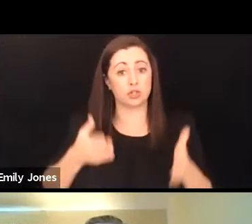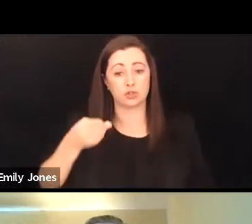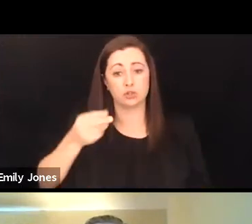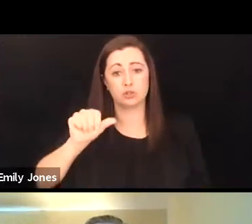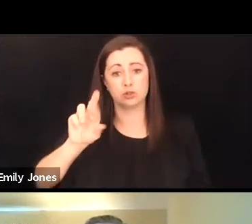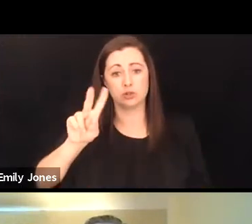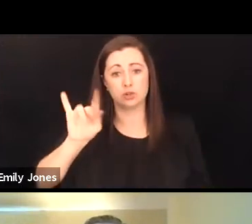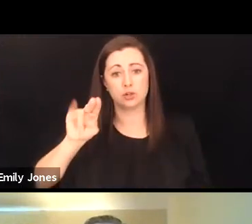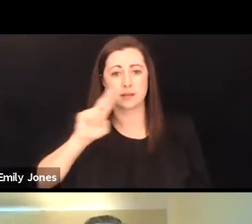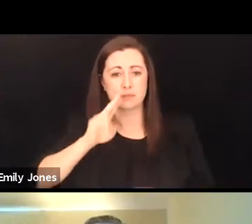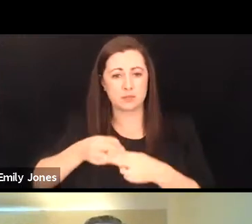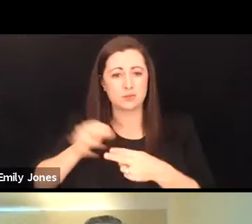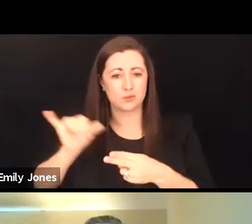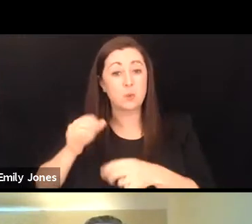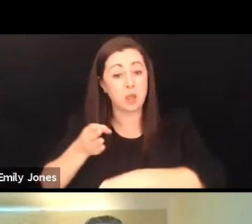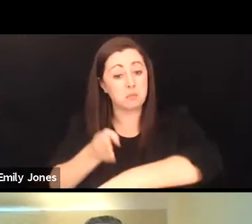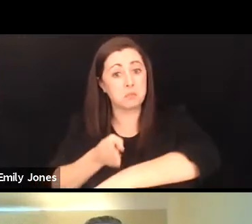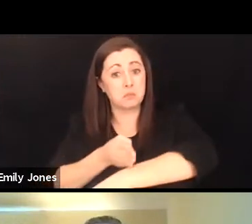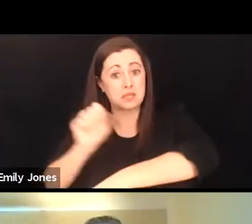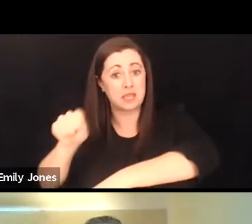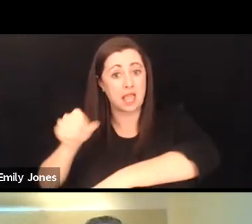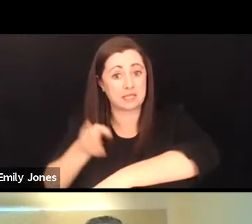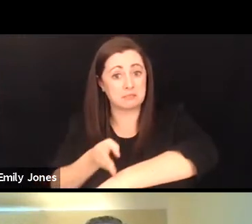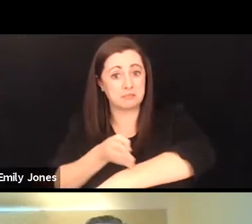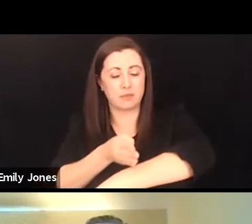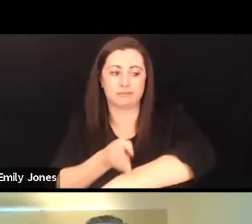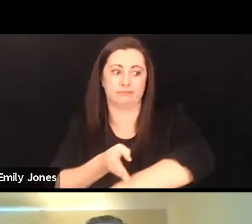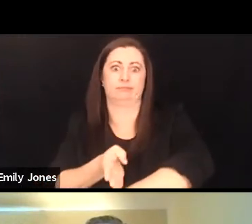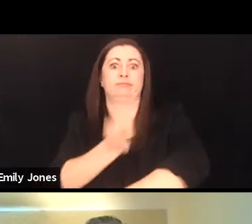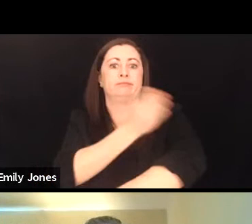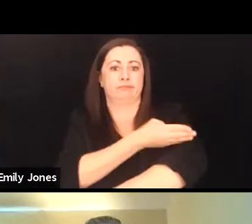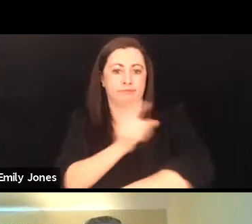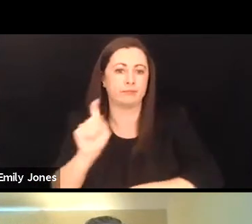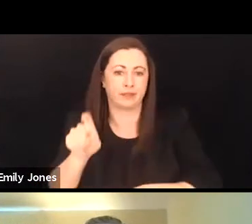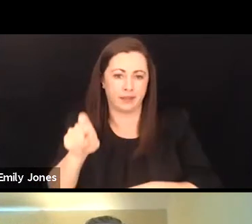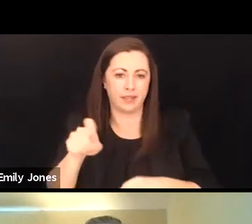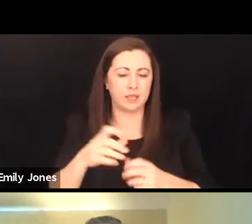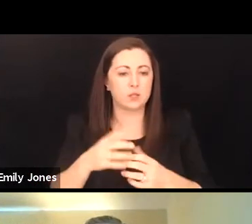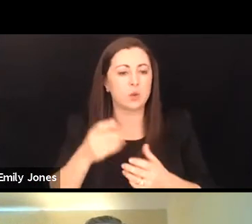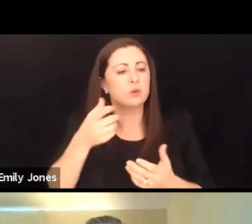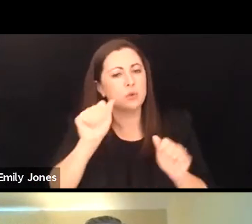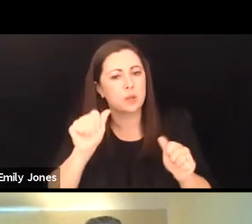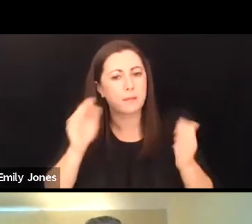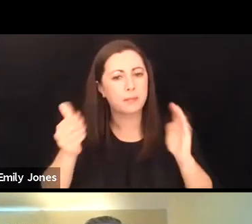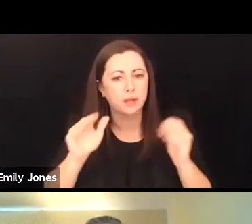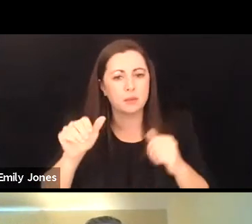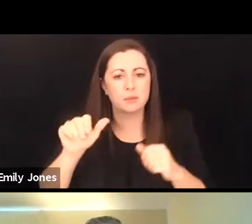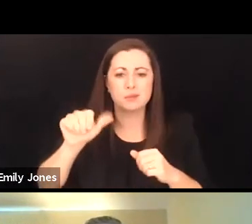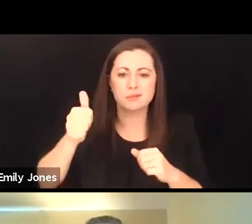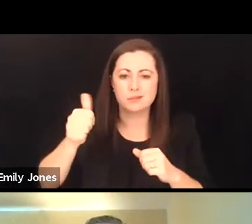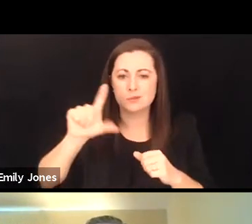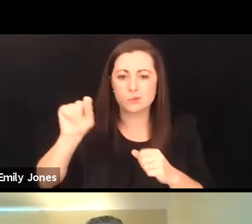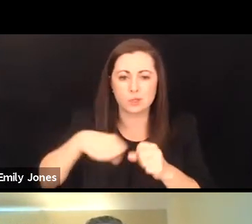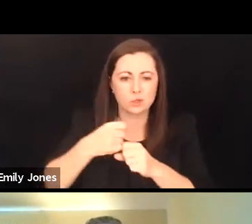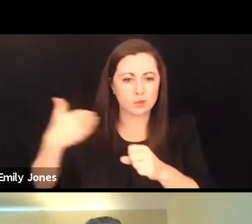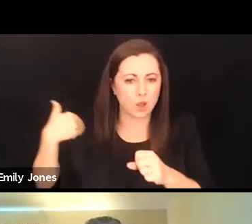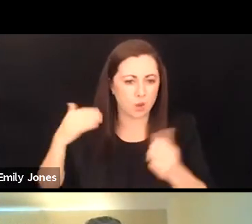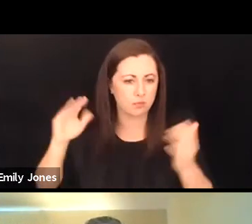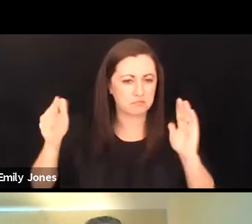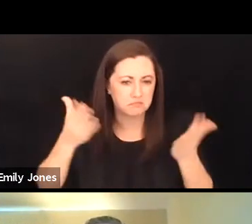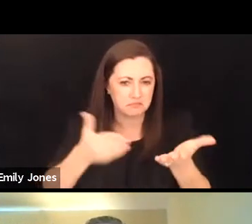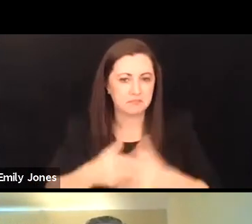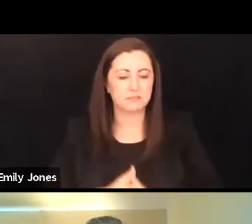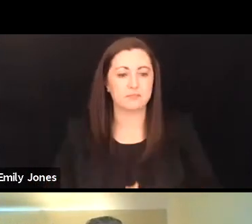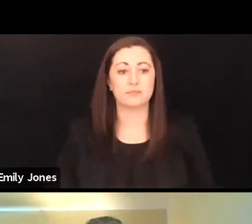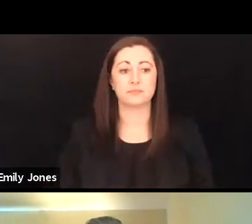progress made, but there's still a lot to go. But where are we as compared to maybe a decade or 20 years ago? Well, I feel